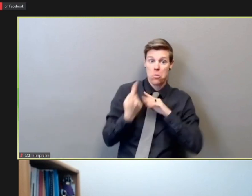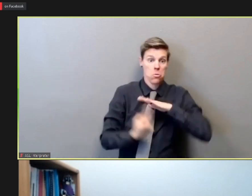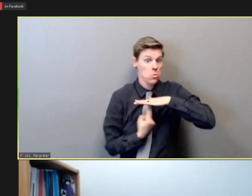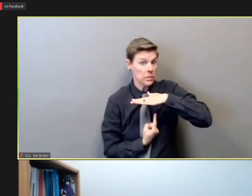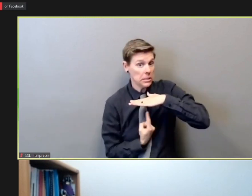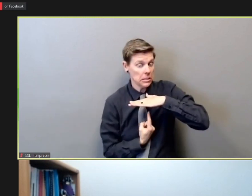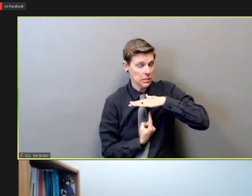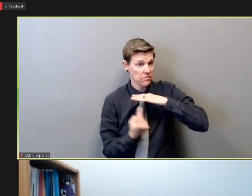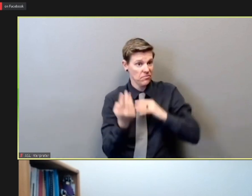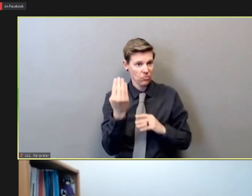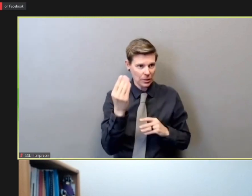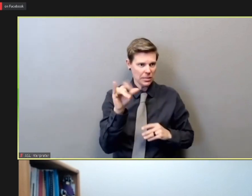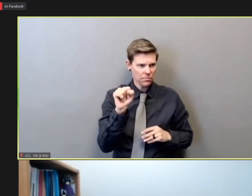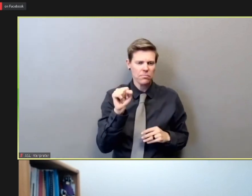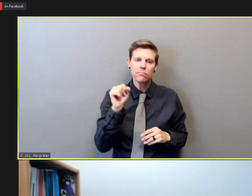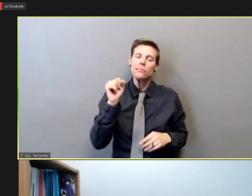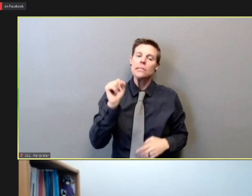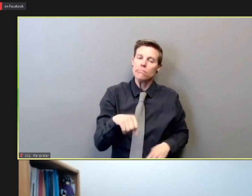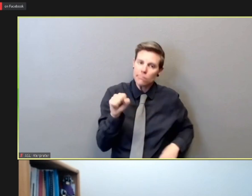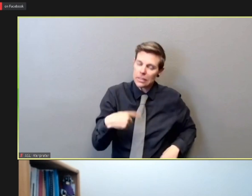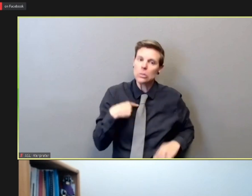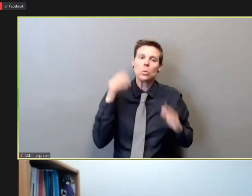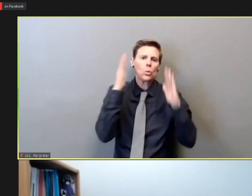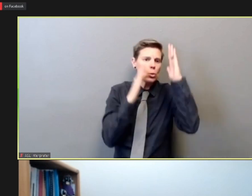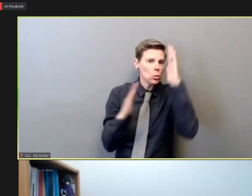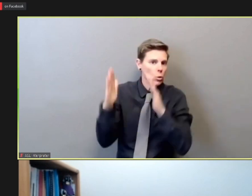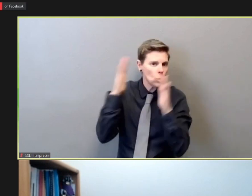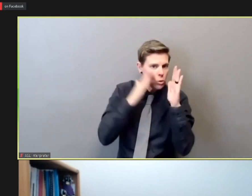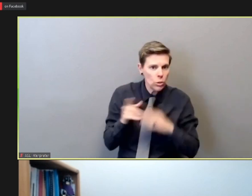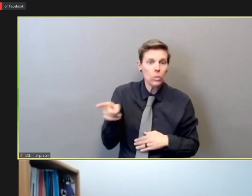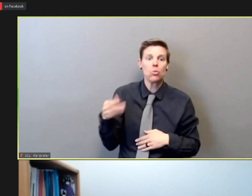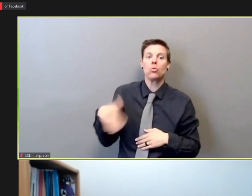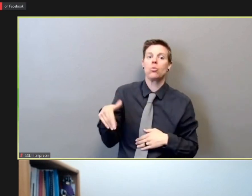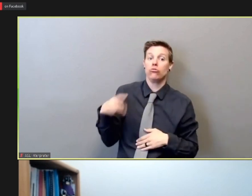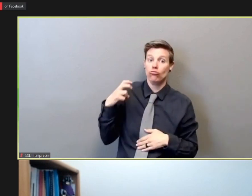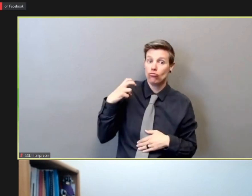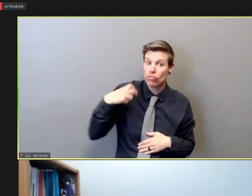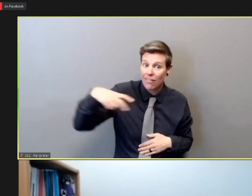the travel quarantine, but just in general,